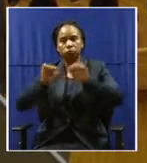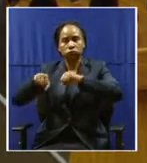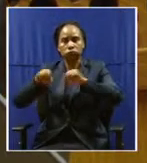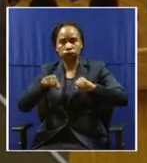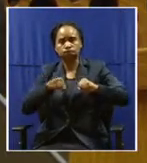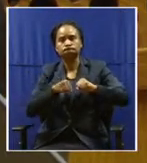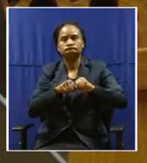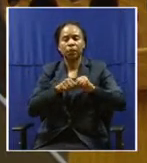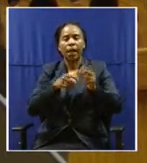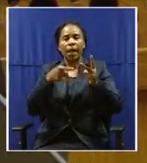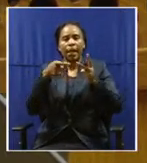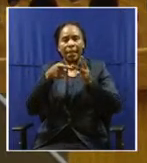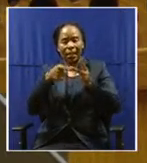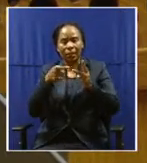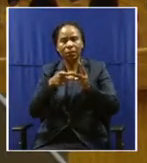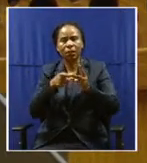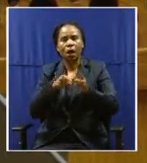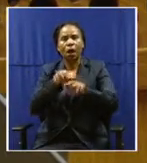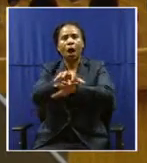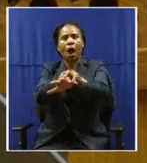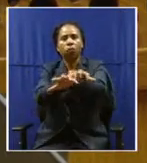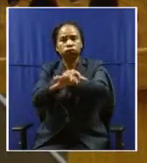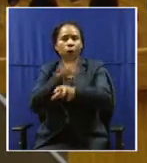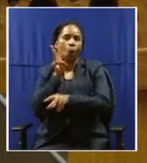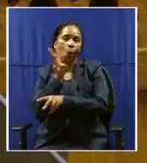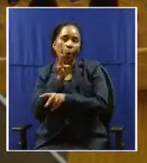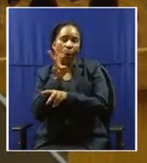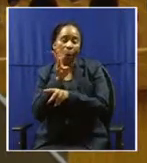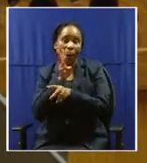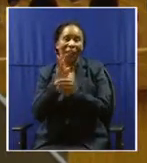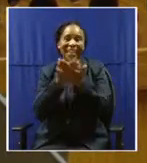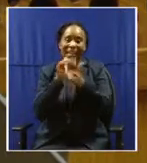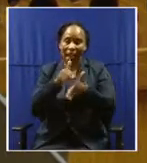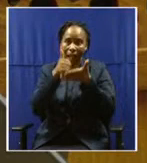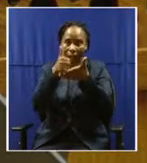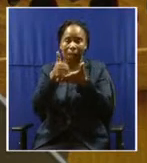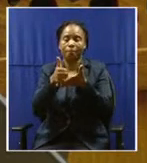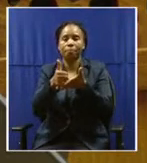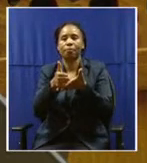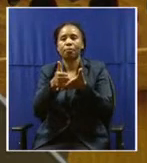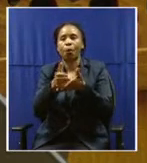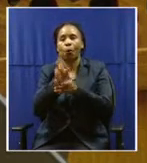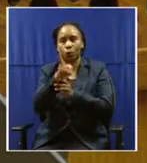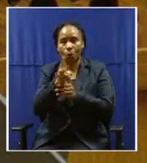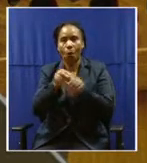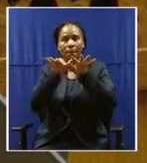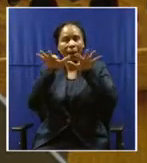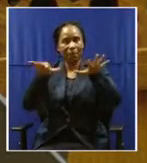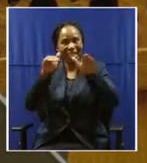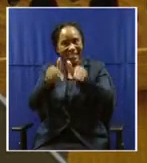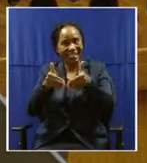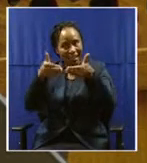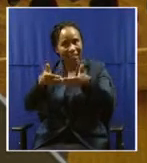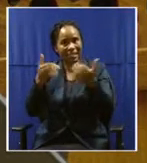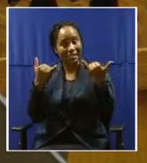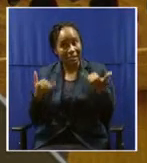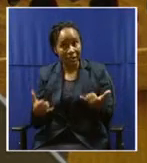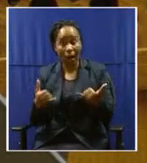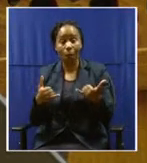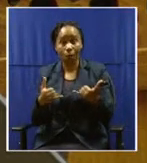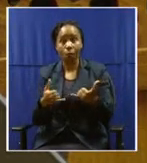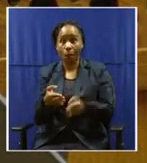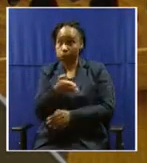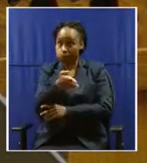to fast-track land reform. The public service is at the coalface of